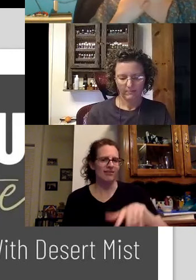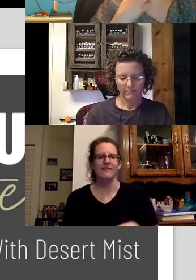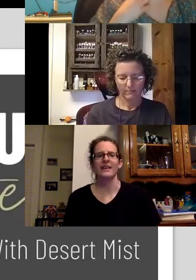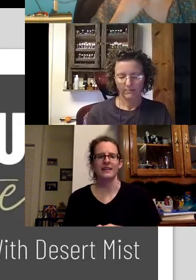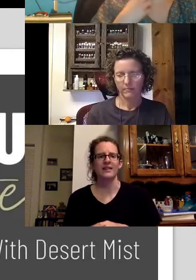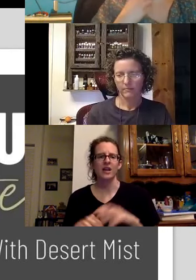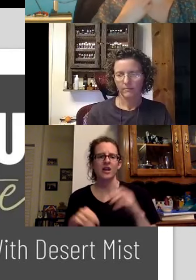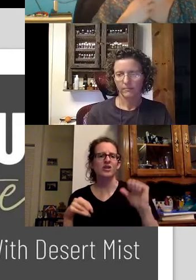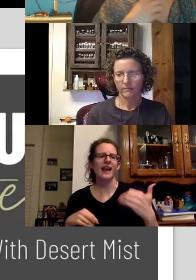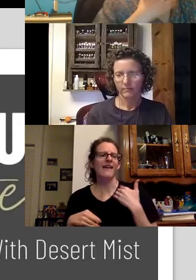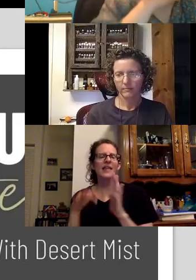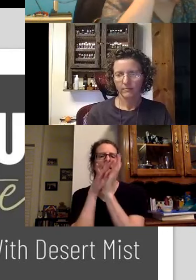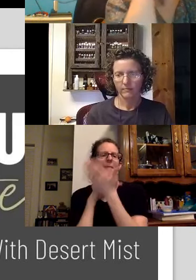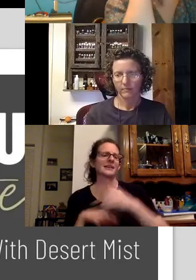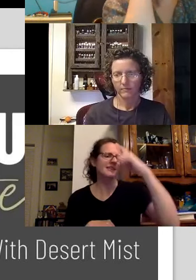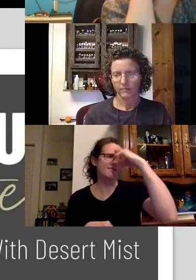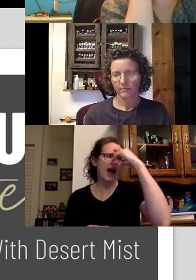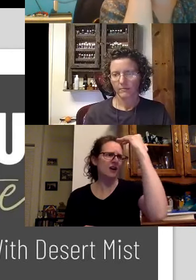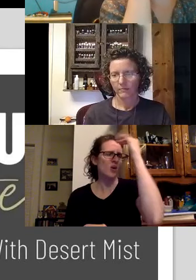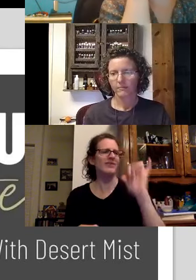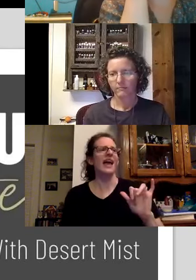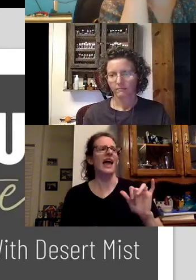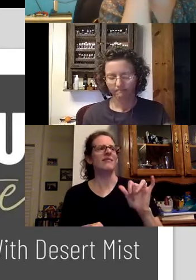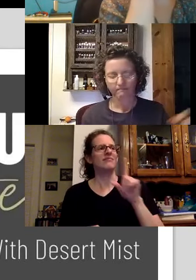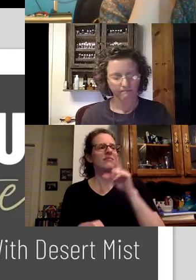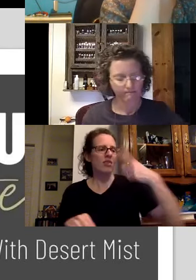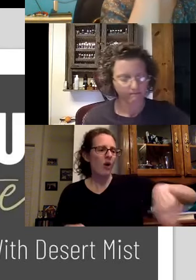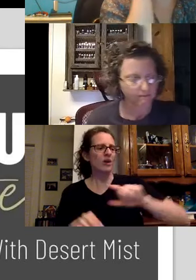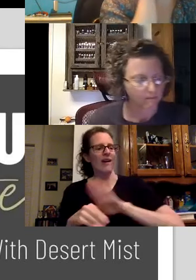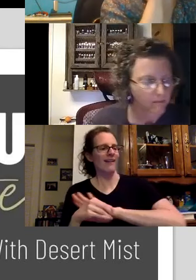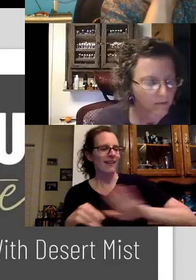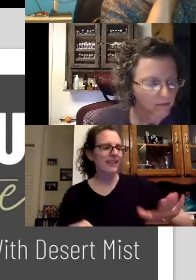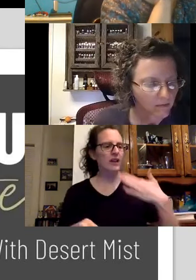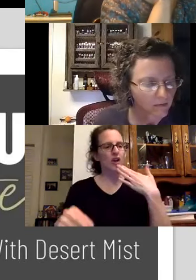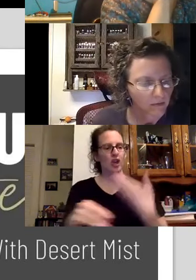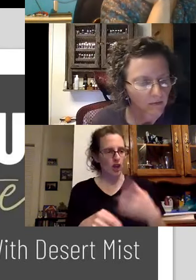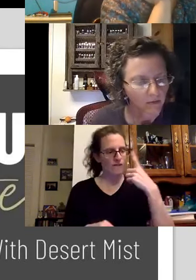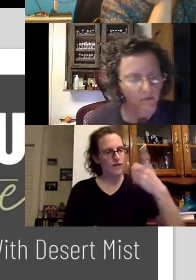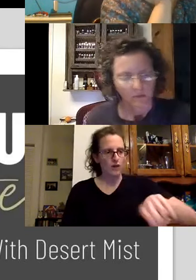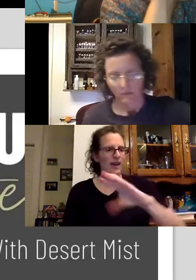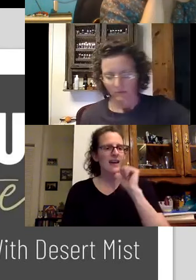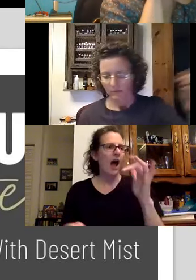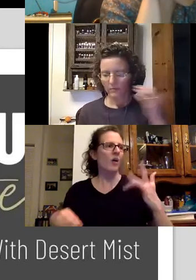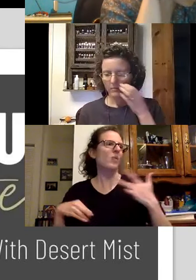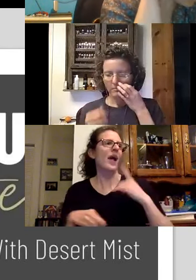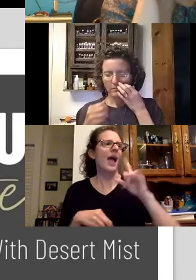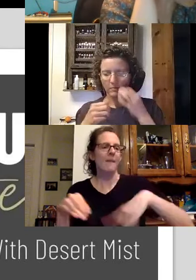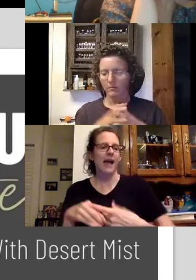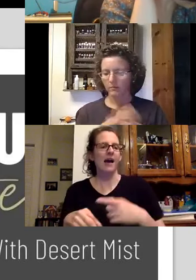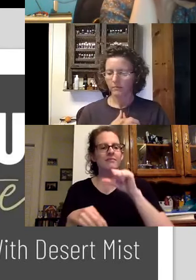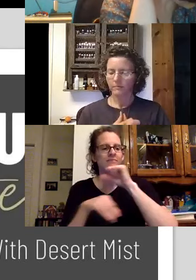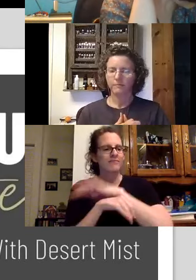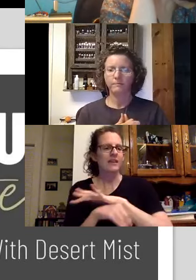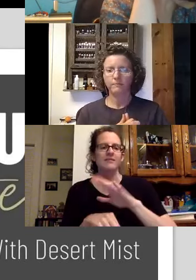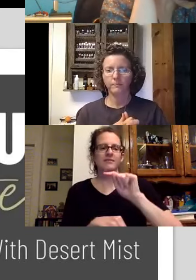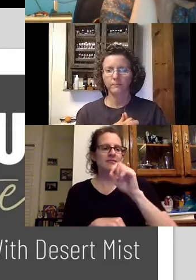that peace of mind knowing that it's clean and you don't have to worry about toxins. So once